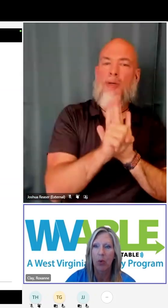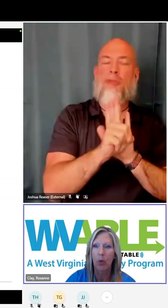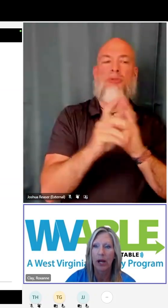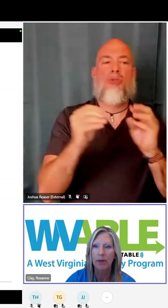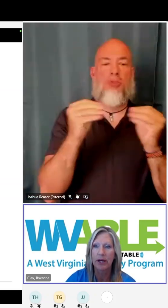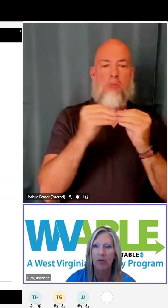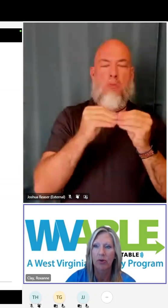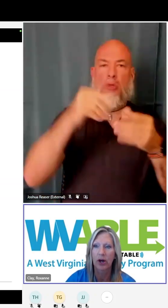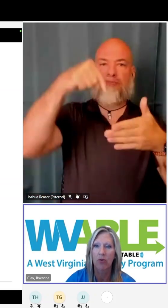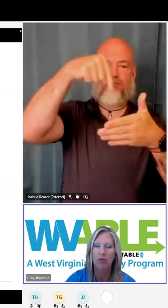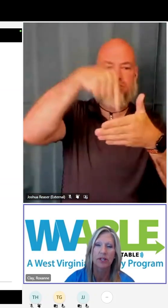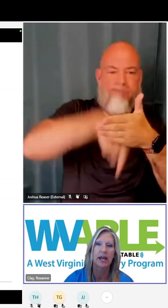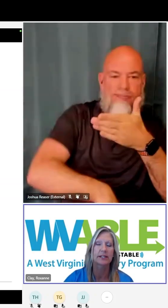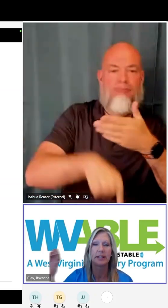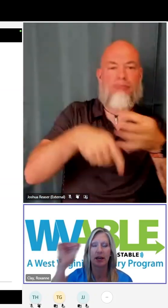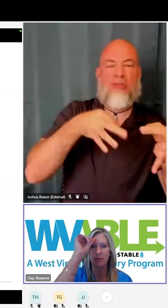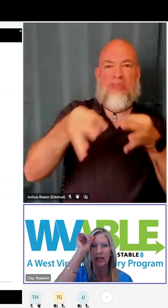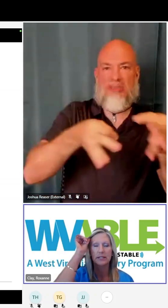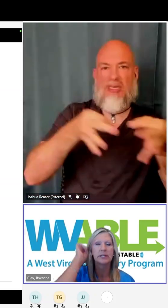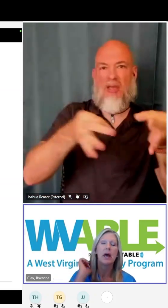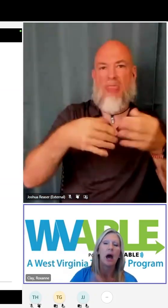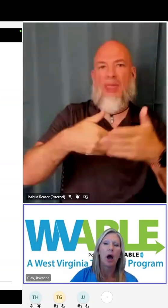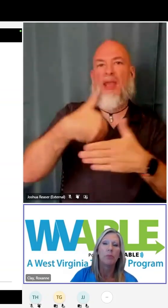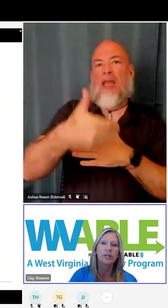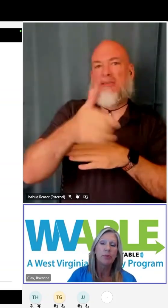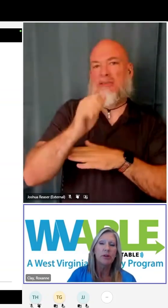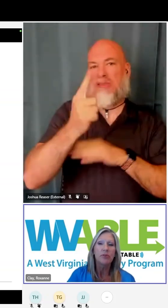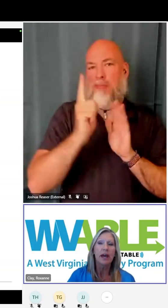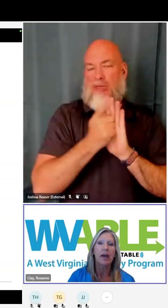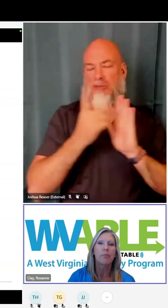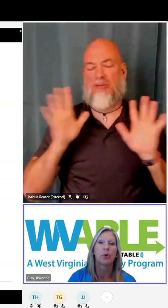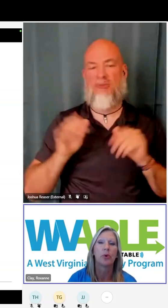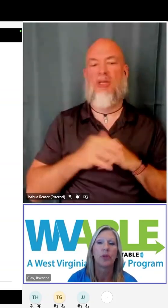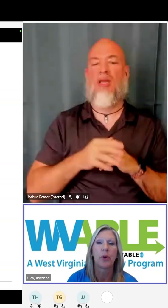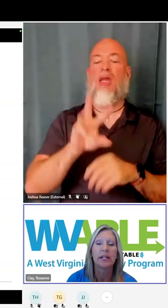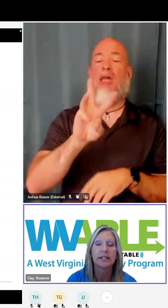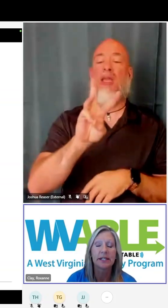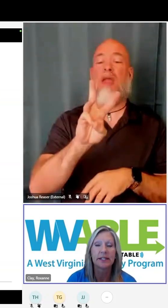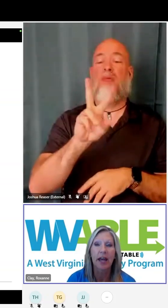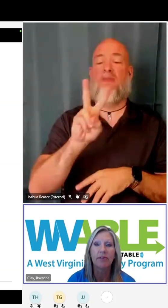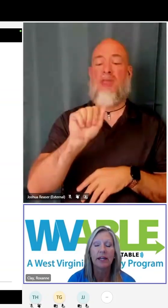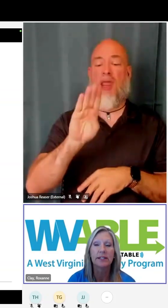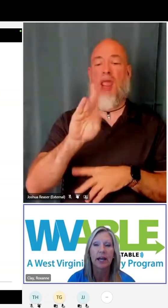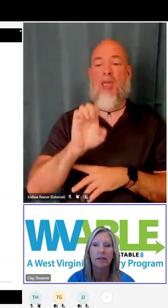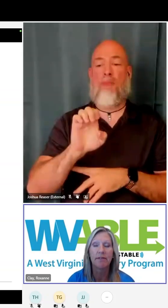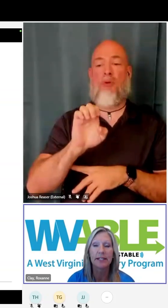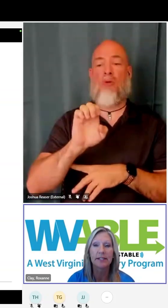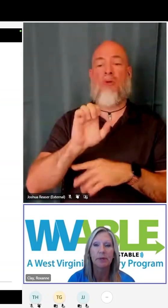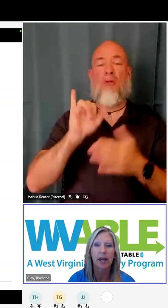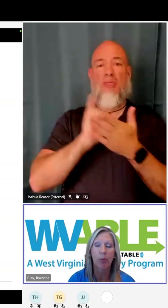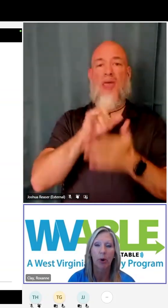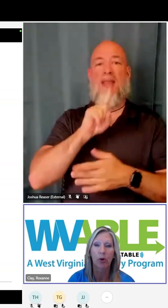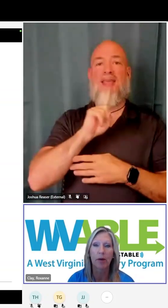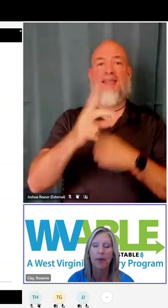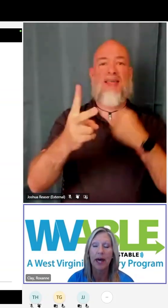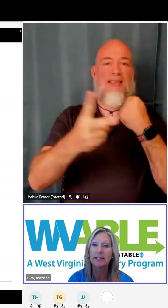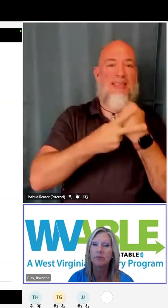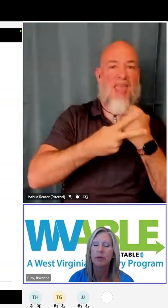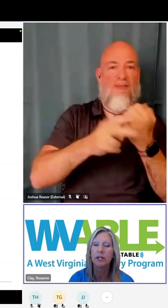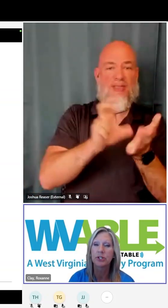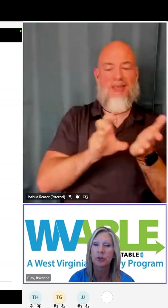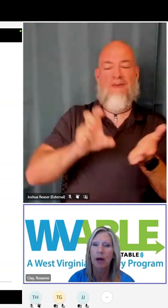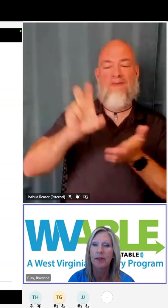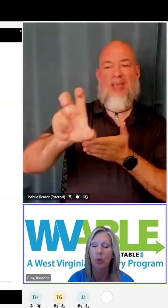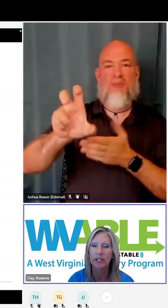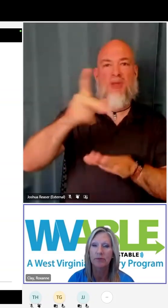detail about what I'll be covering over the next 10 minutes. WVABLE, though, it is a savings and investment account program that